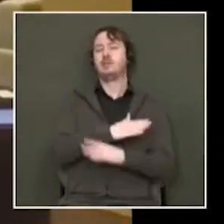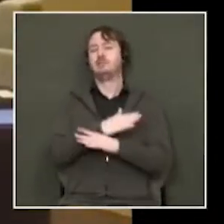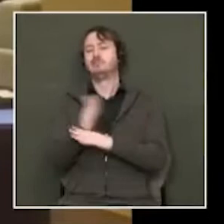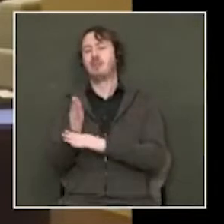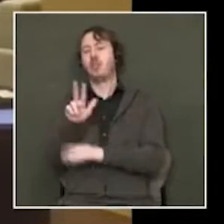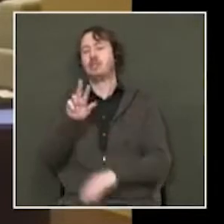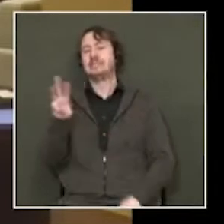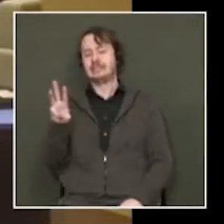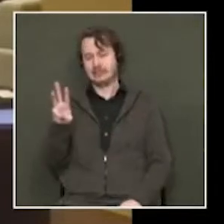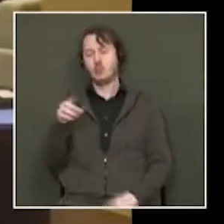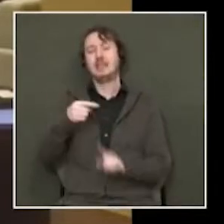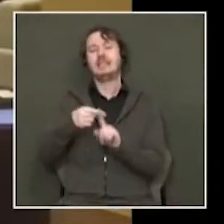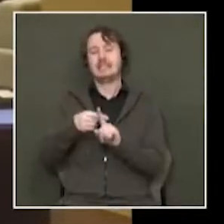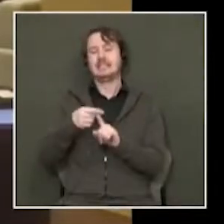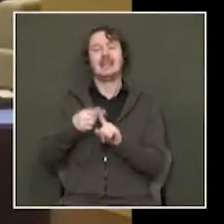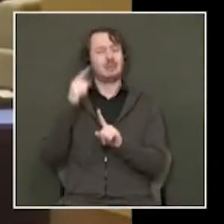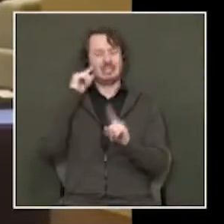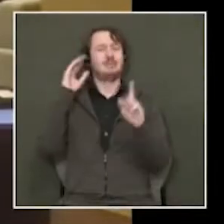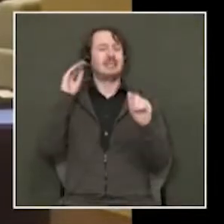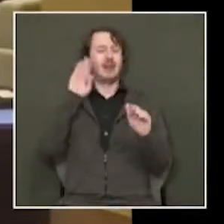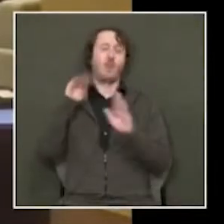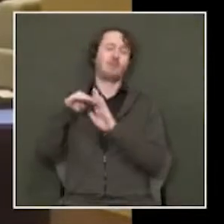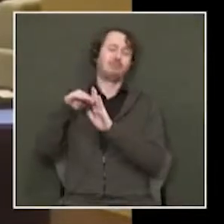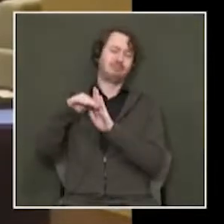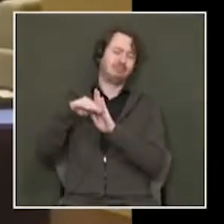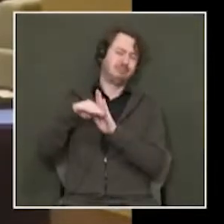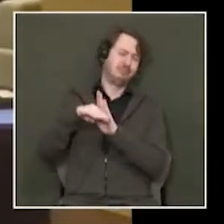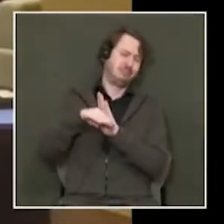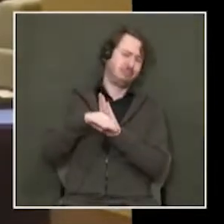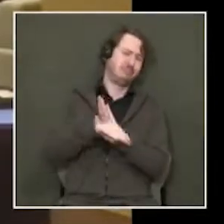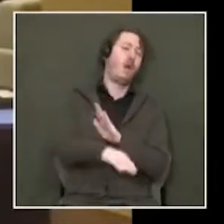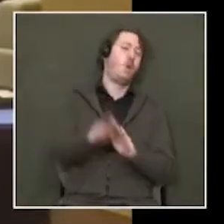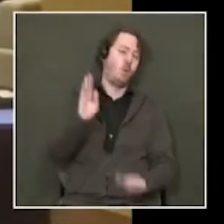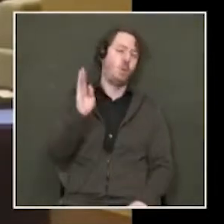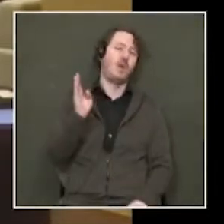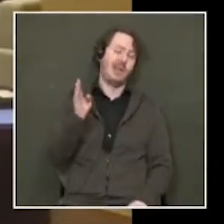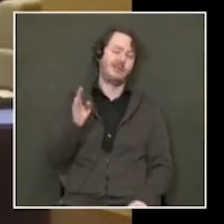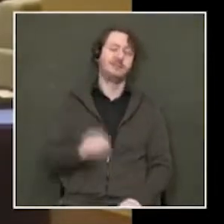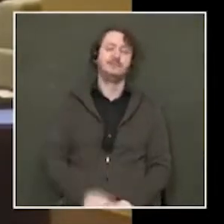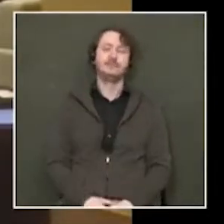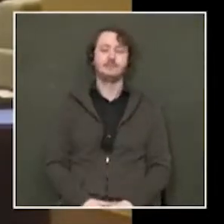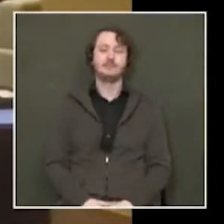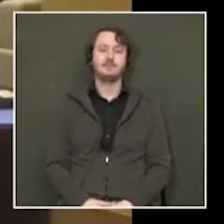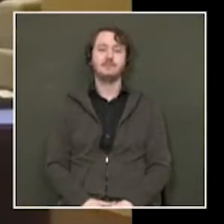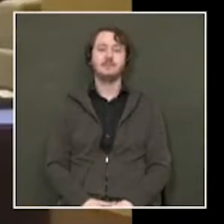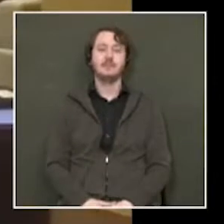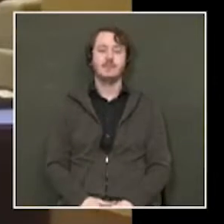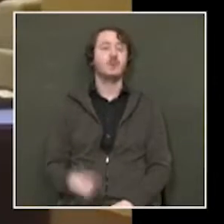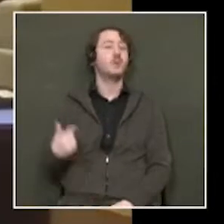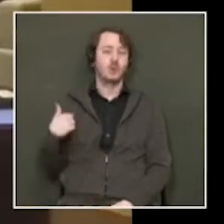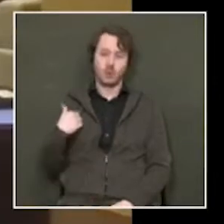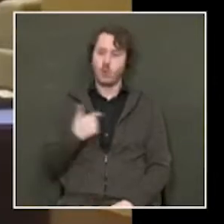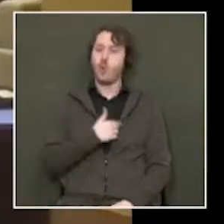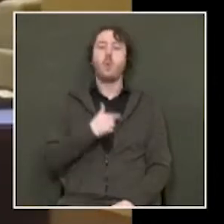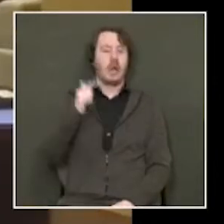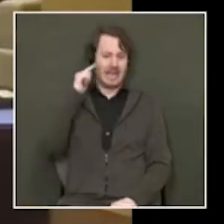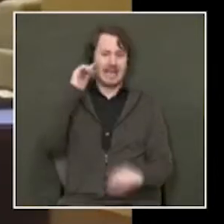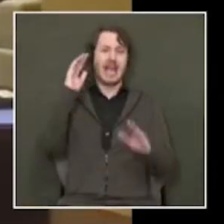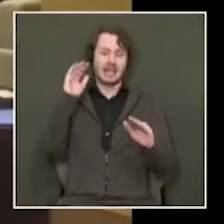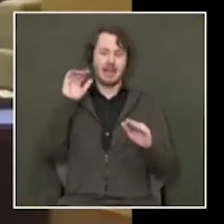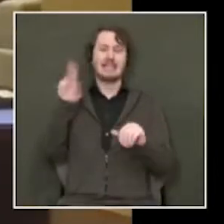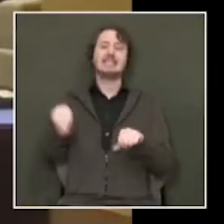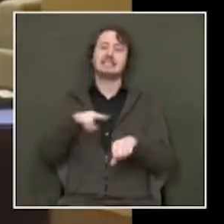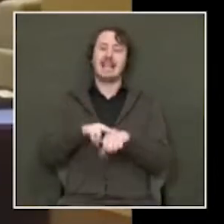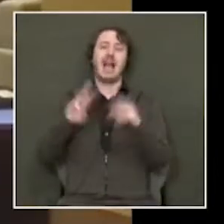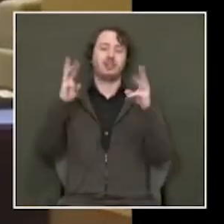degrees. So temperatures are only expected to drop from here going forward. We do expect, the National Weather Service